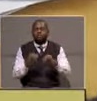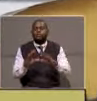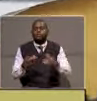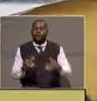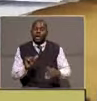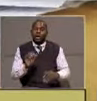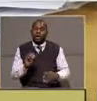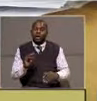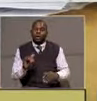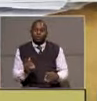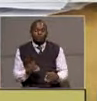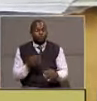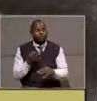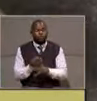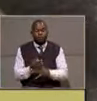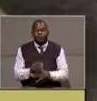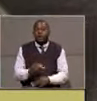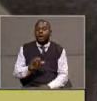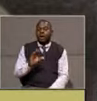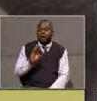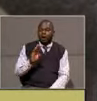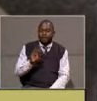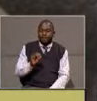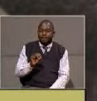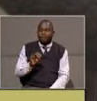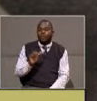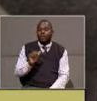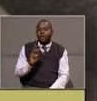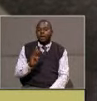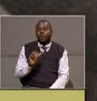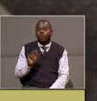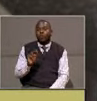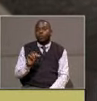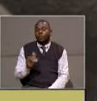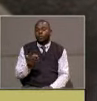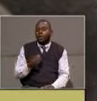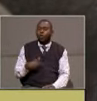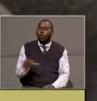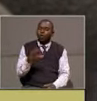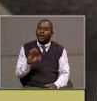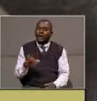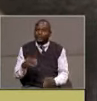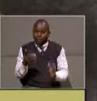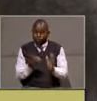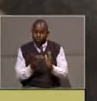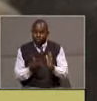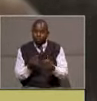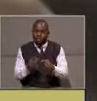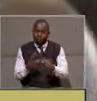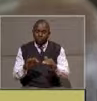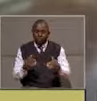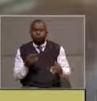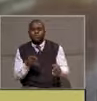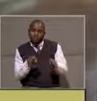Nzei was duped by Abbas Mawanda. You say it as you have got all other documents apart from this instrument. I have not seen it, but